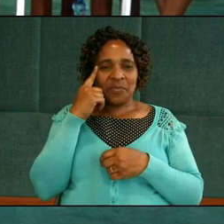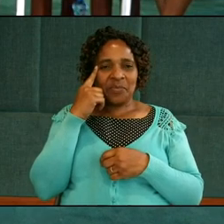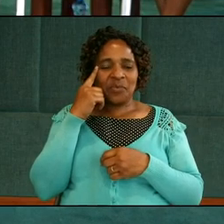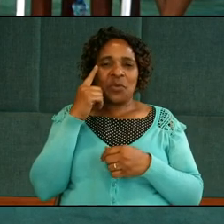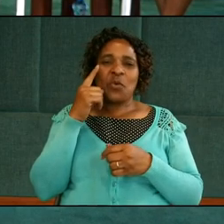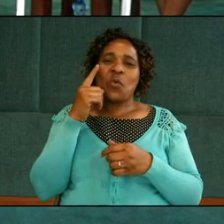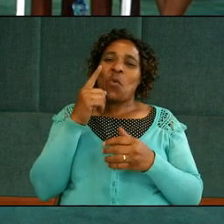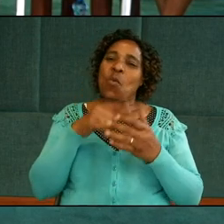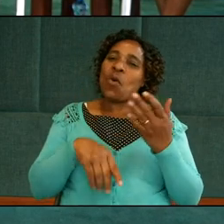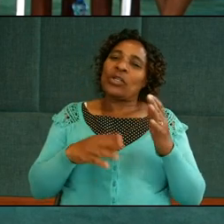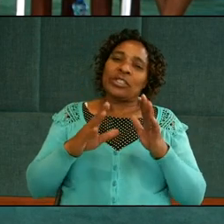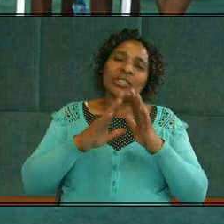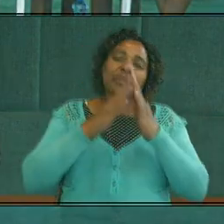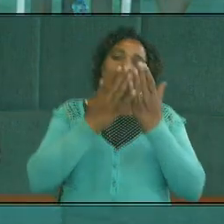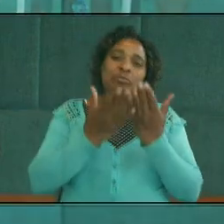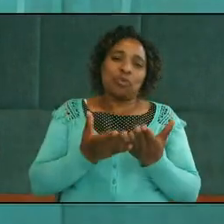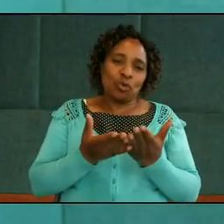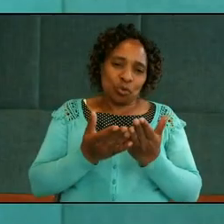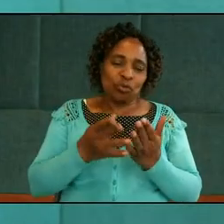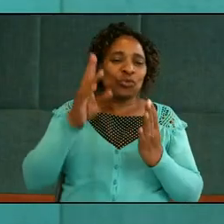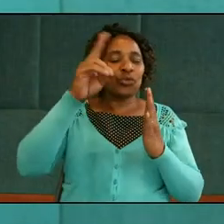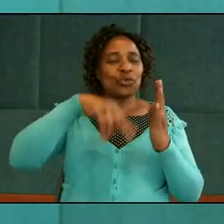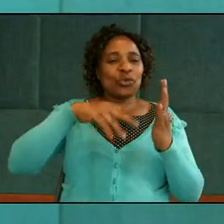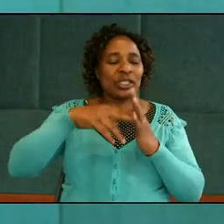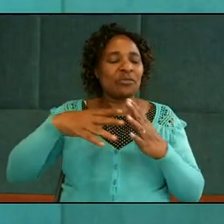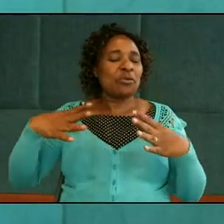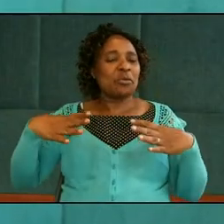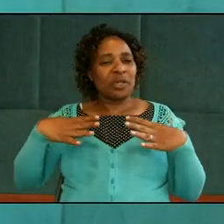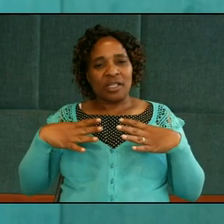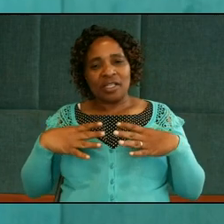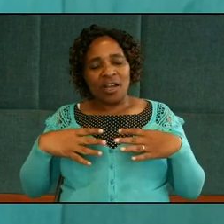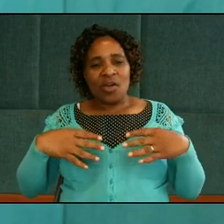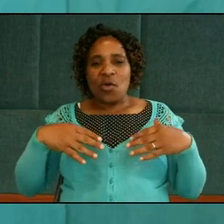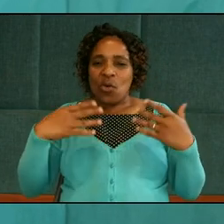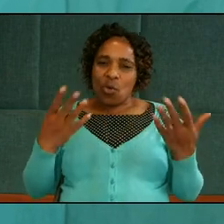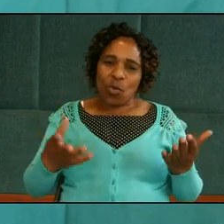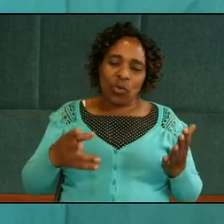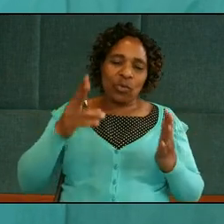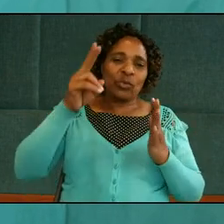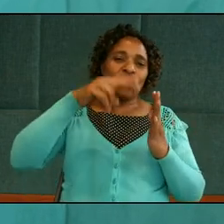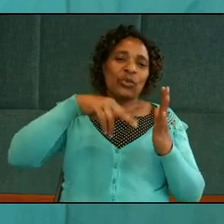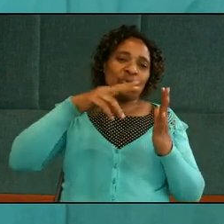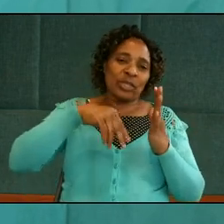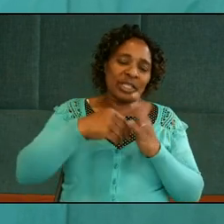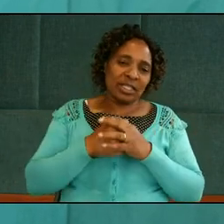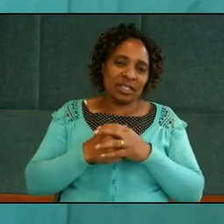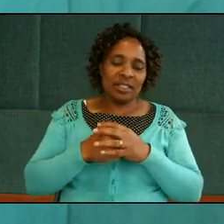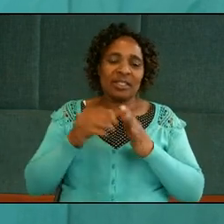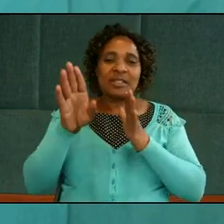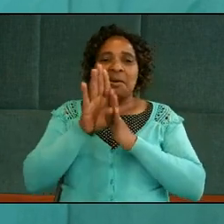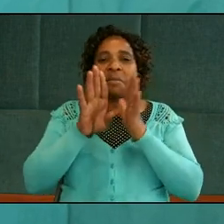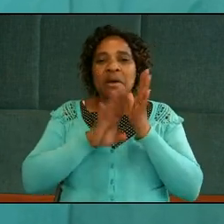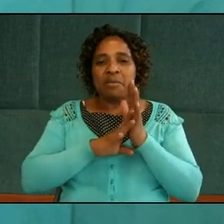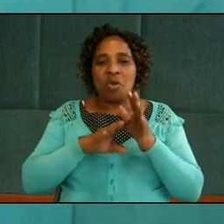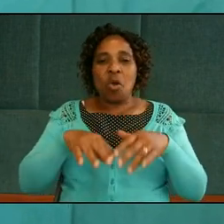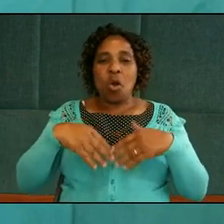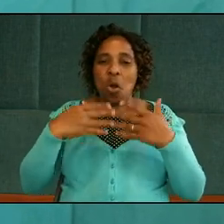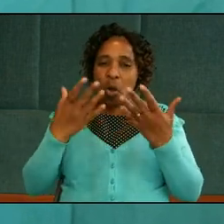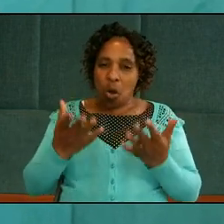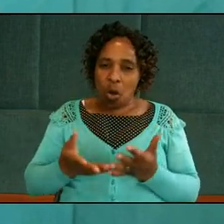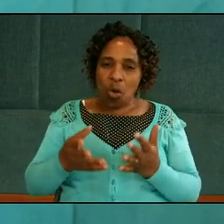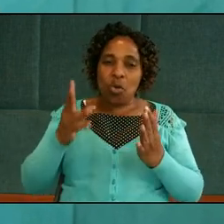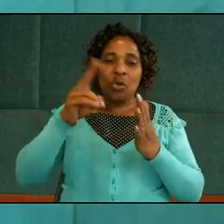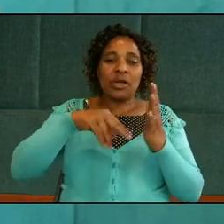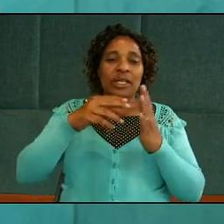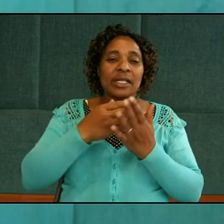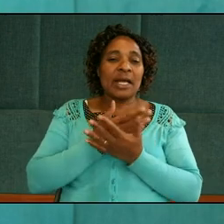what book to read for pleasure, whether to read the Bible or read